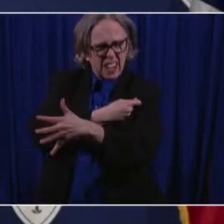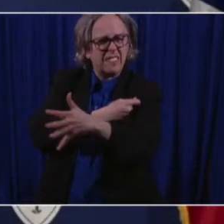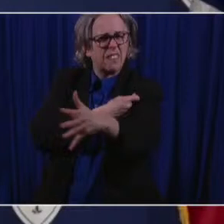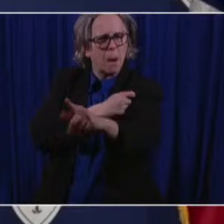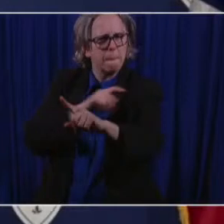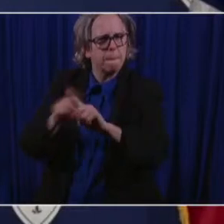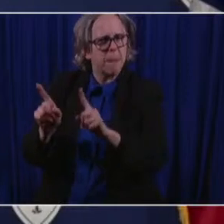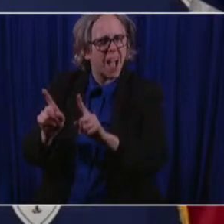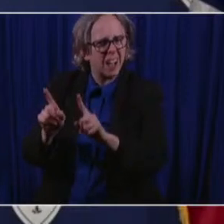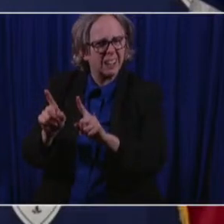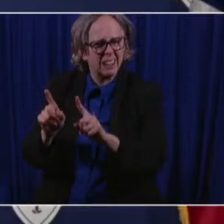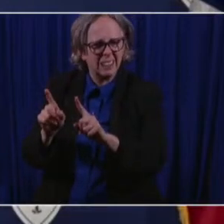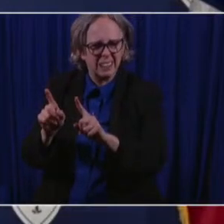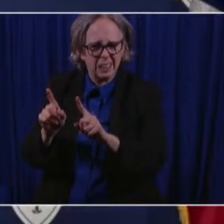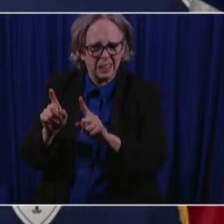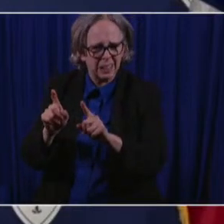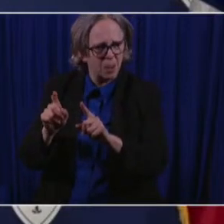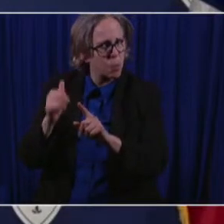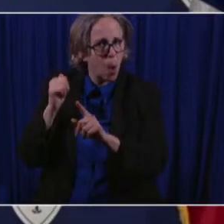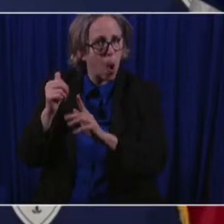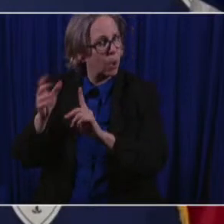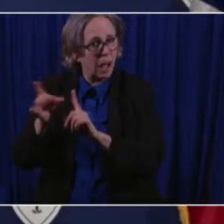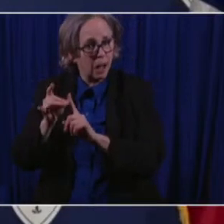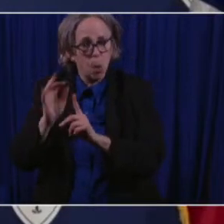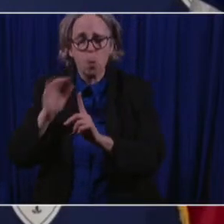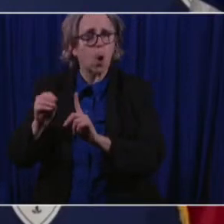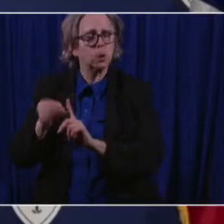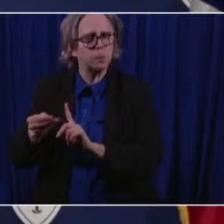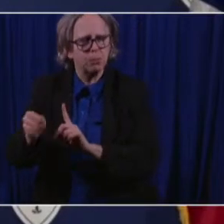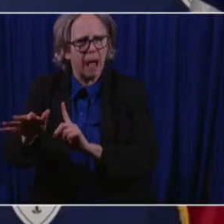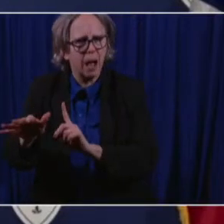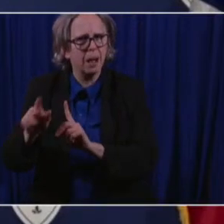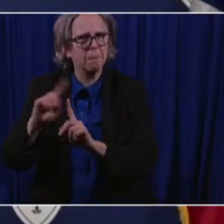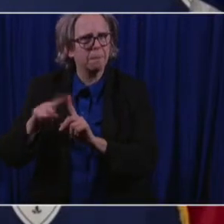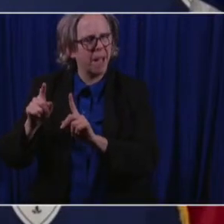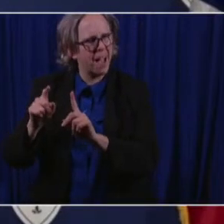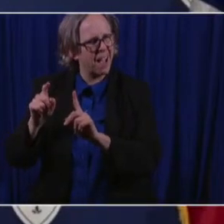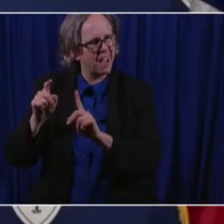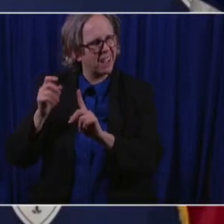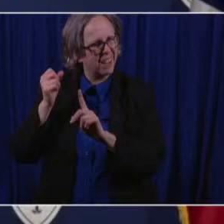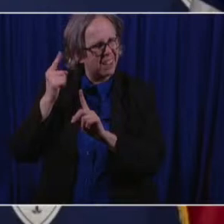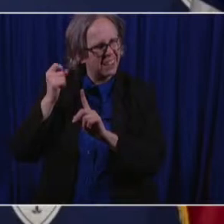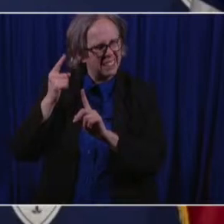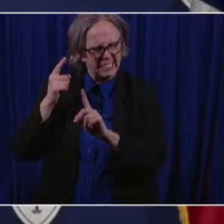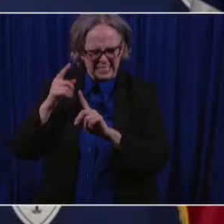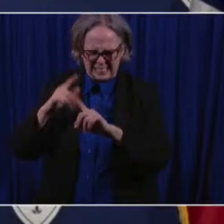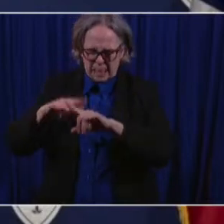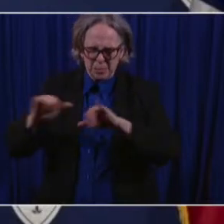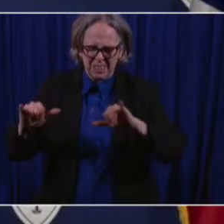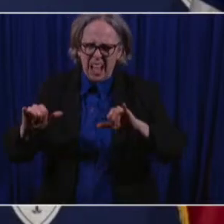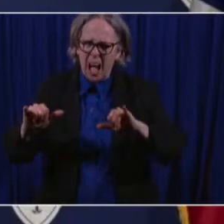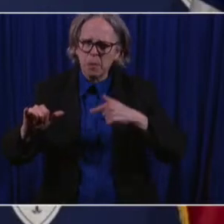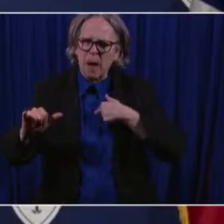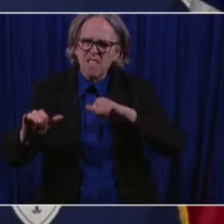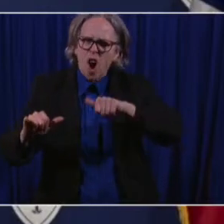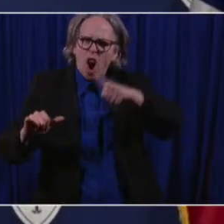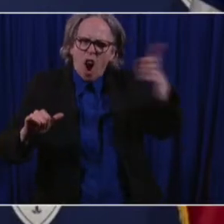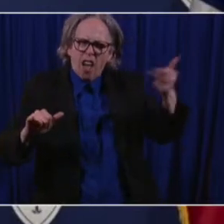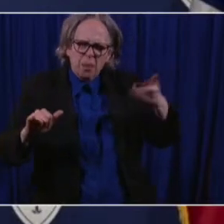aren't going to get it. We're making it harder and harder for this variant to multiply, but at the same time, it's so powerful that it is